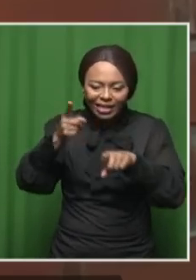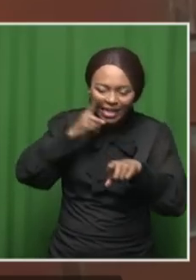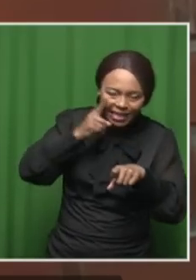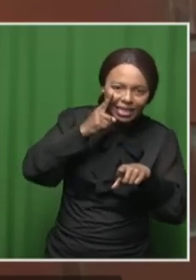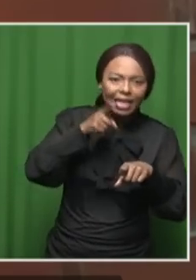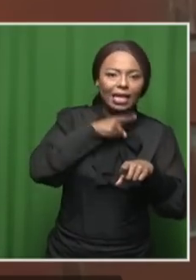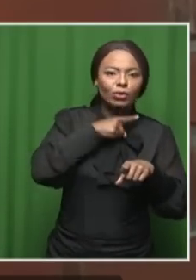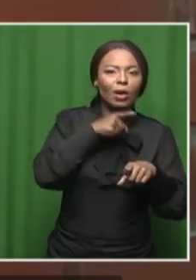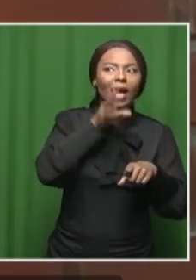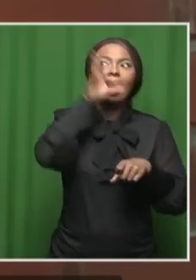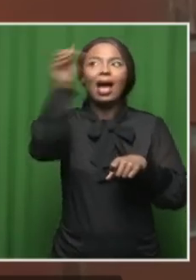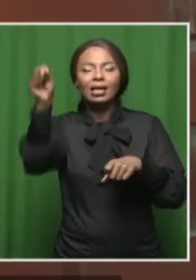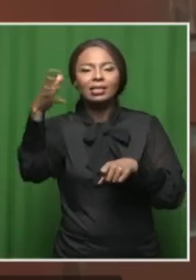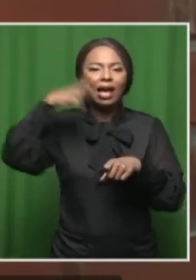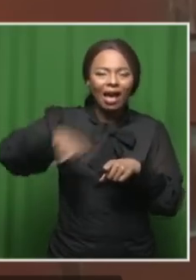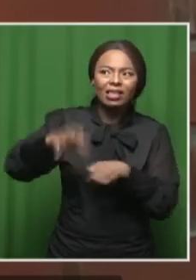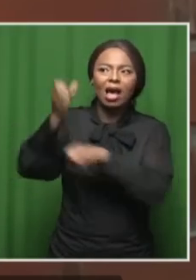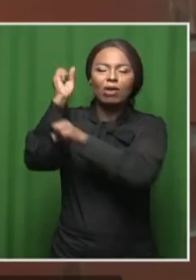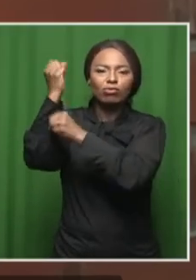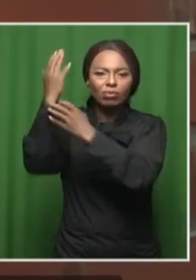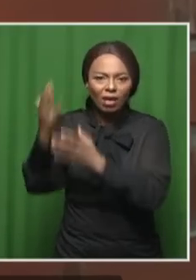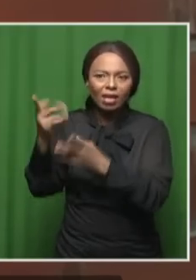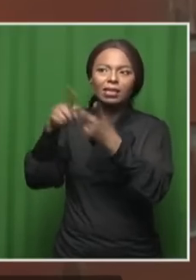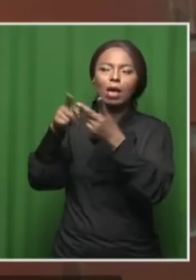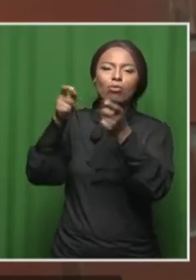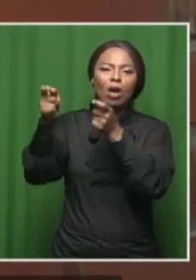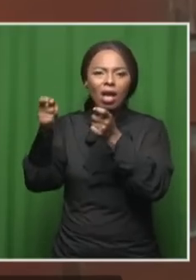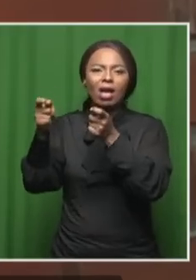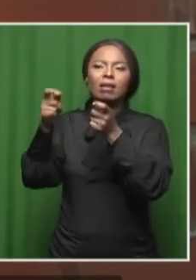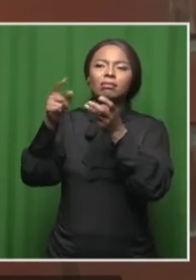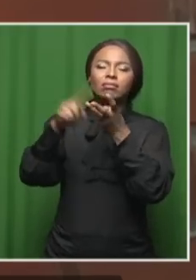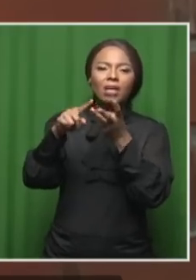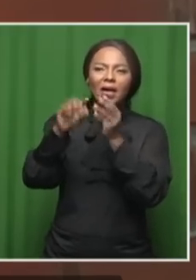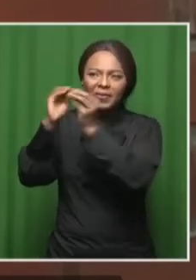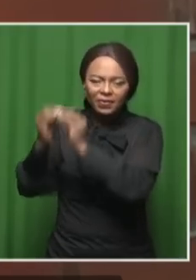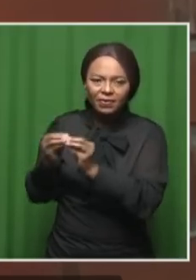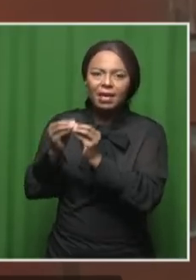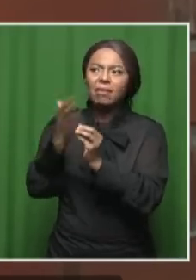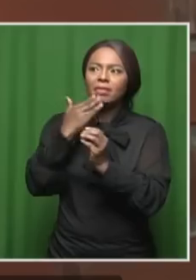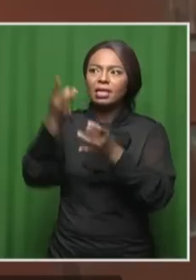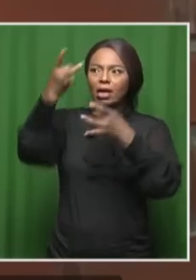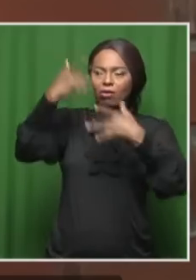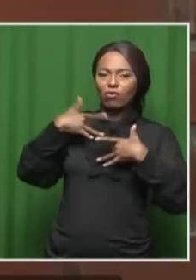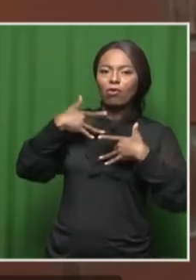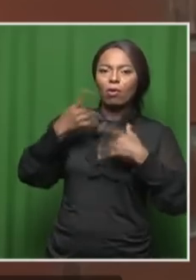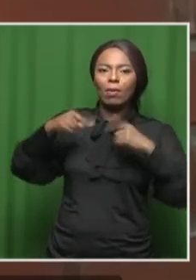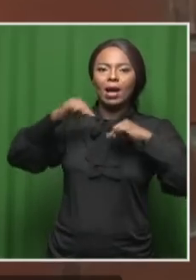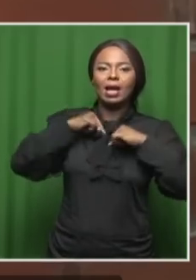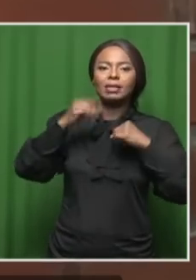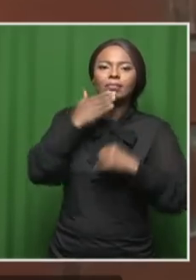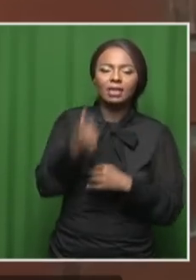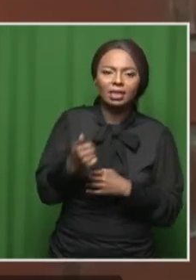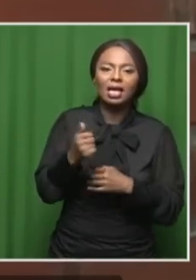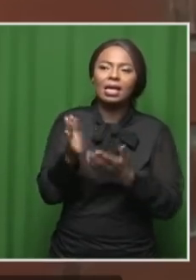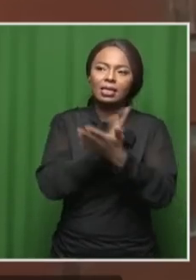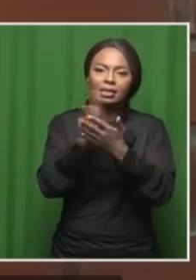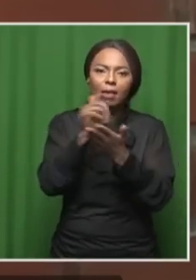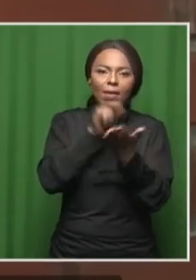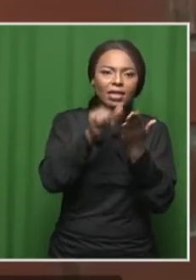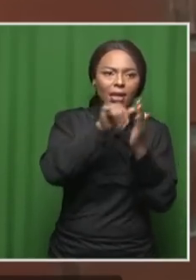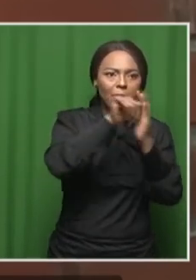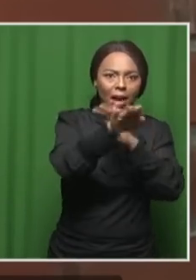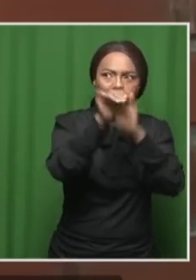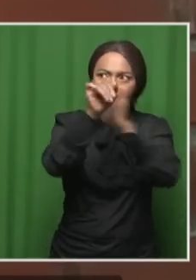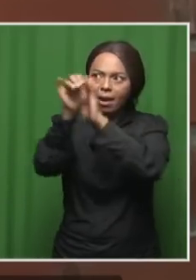calling other suppliers and manufacturers to say that, please satisfy us as a commission. Some of them are receiving the letters as we